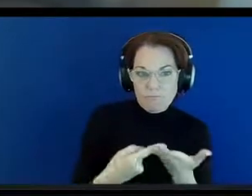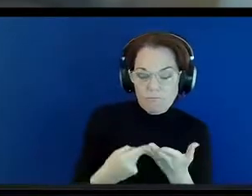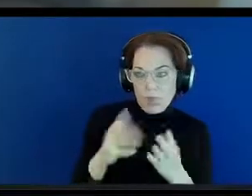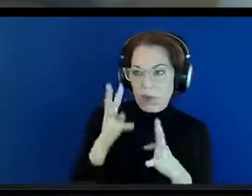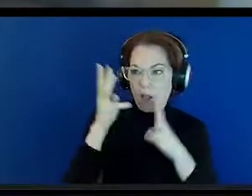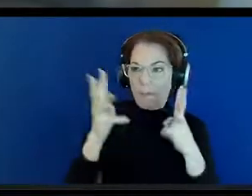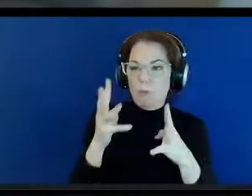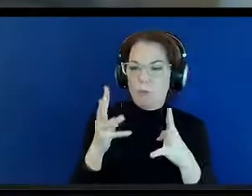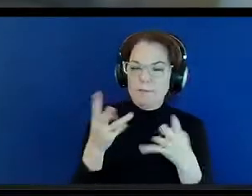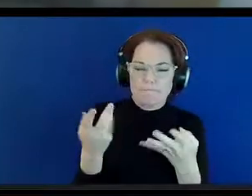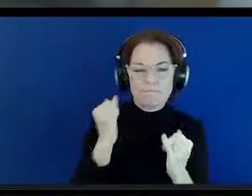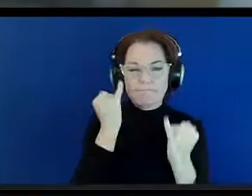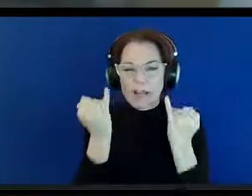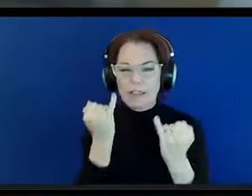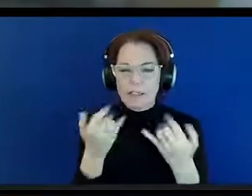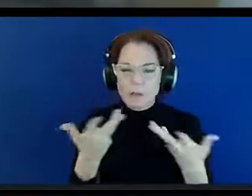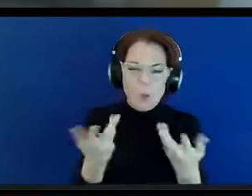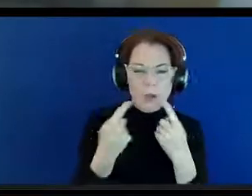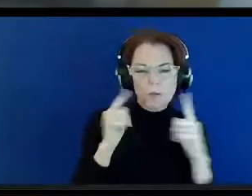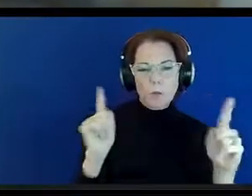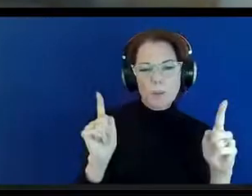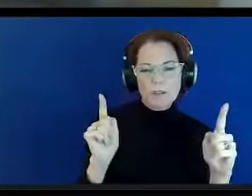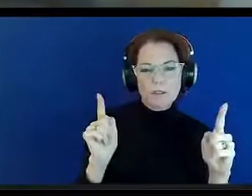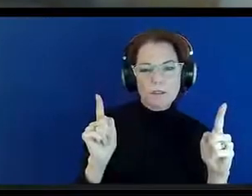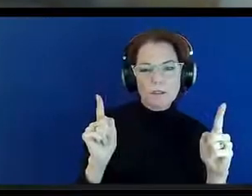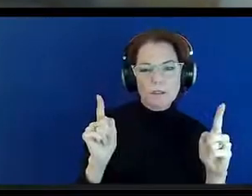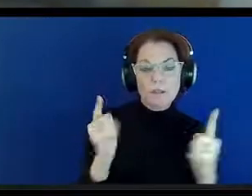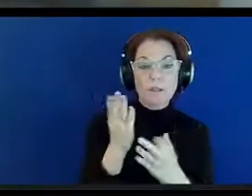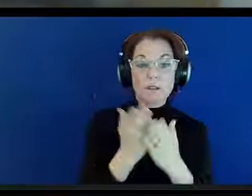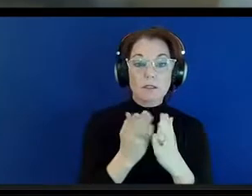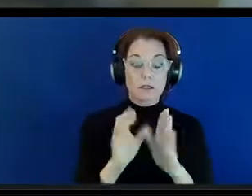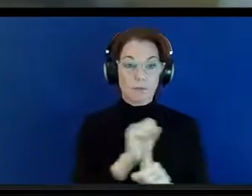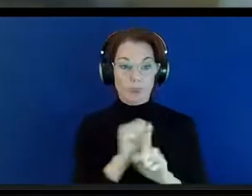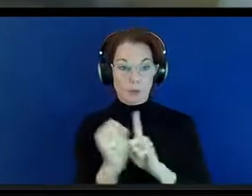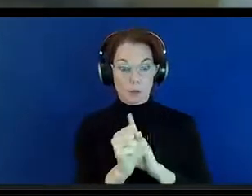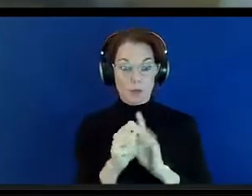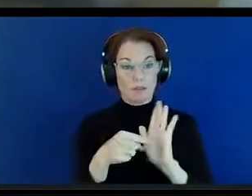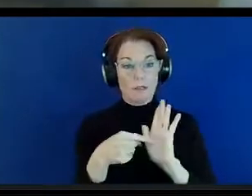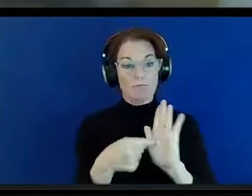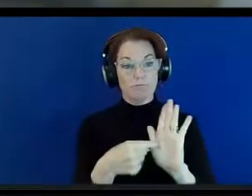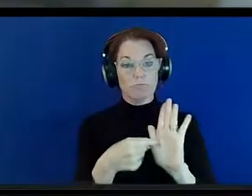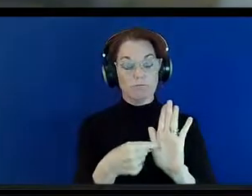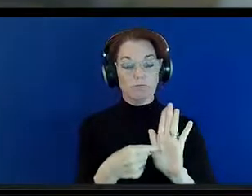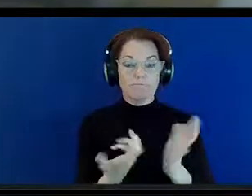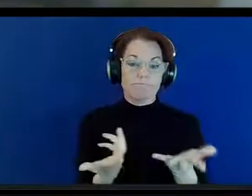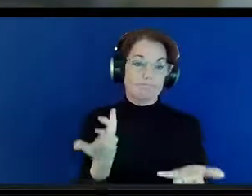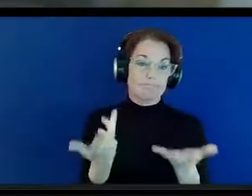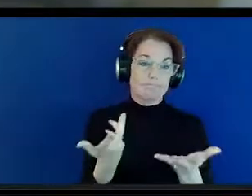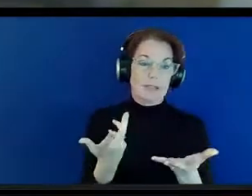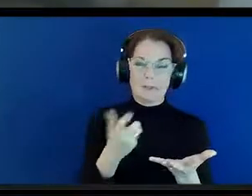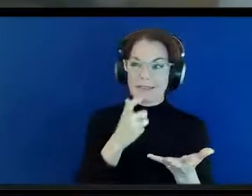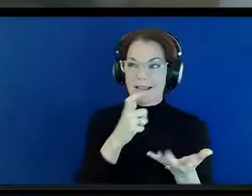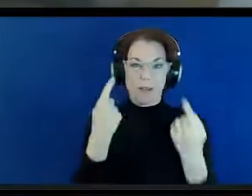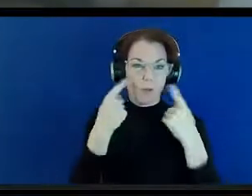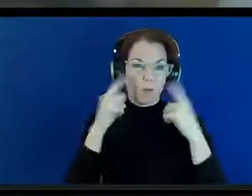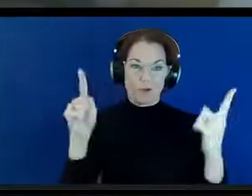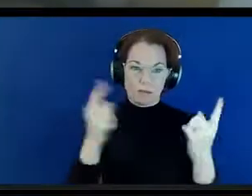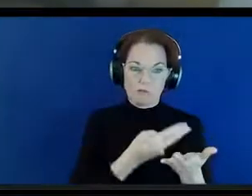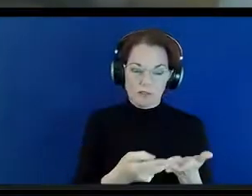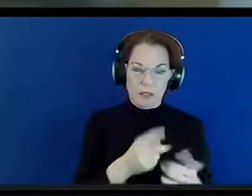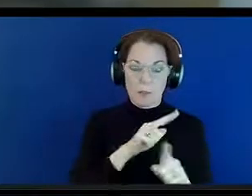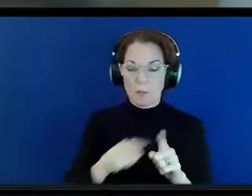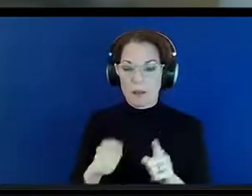works. There are some situations where it doesn't necessarily work, but